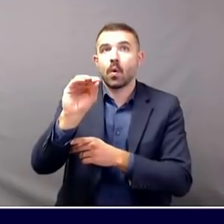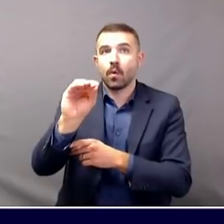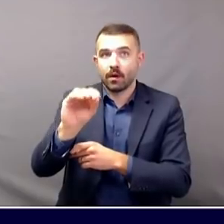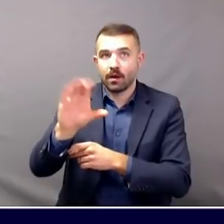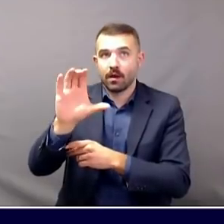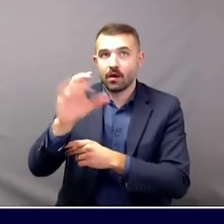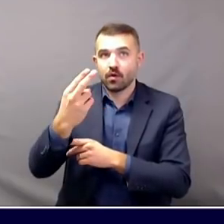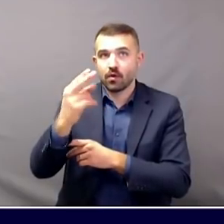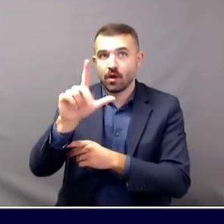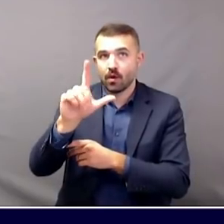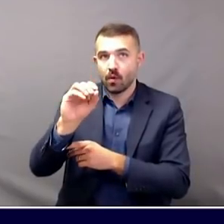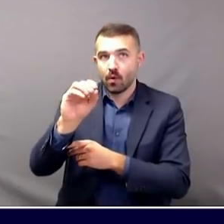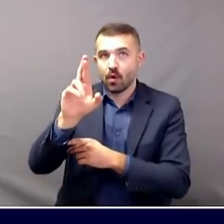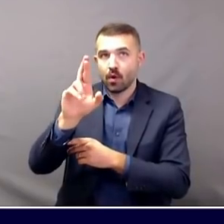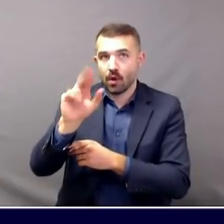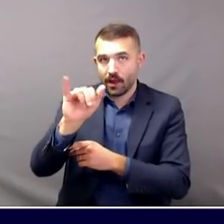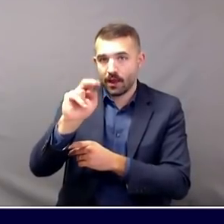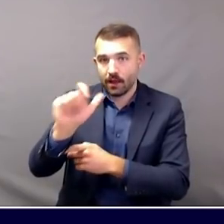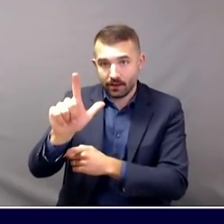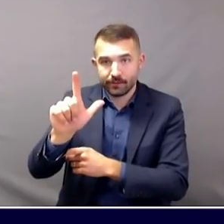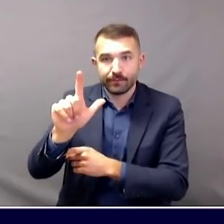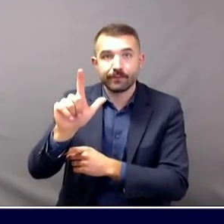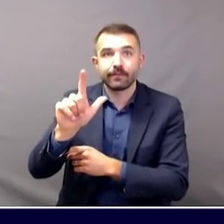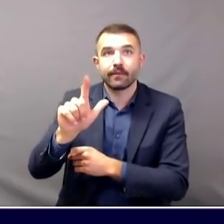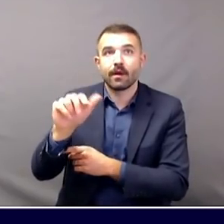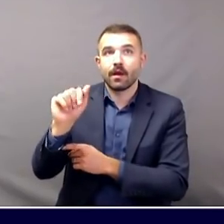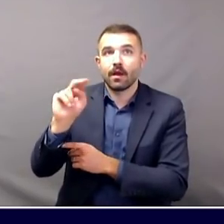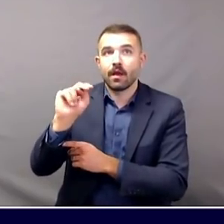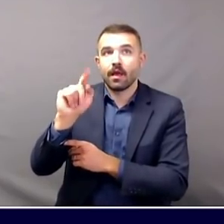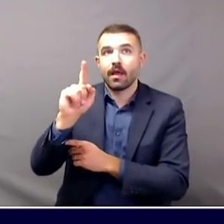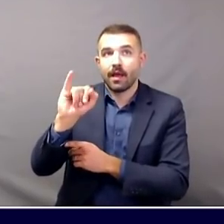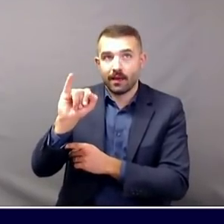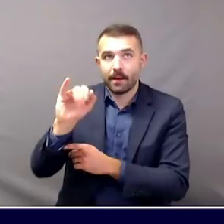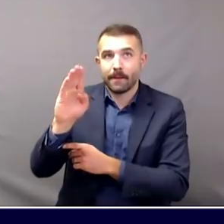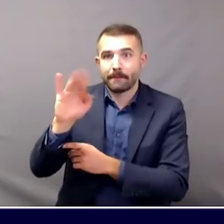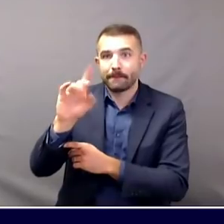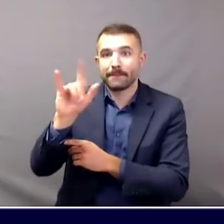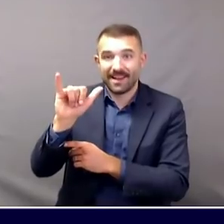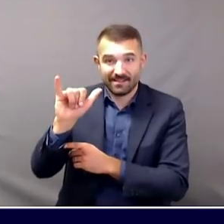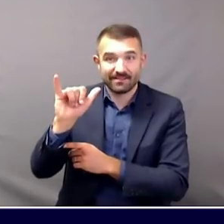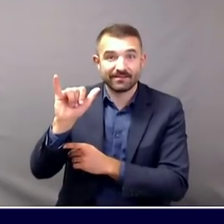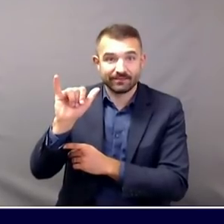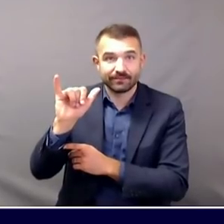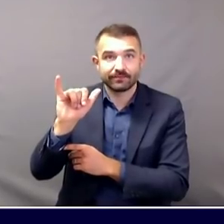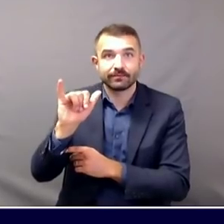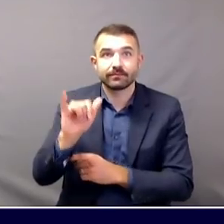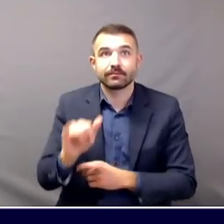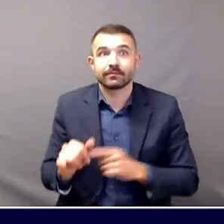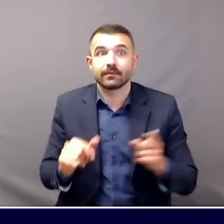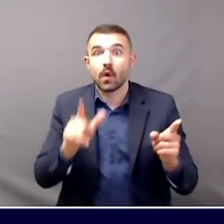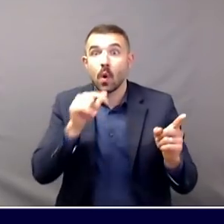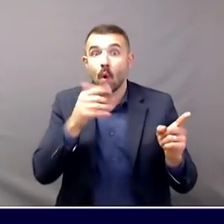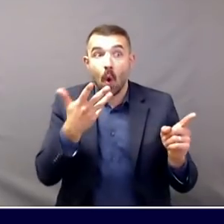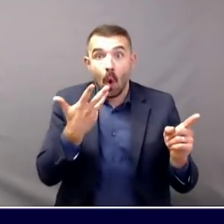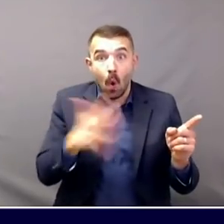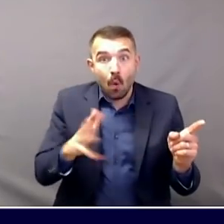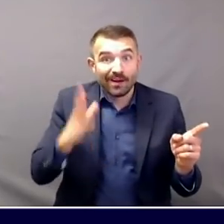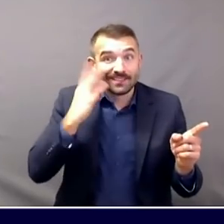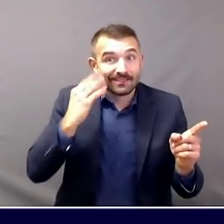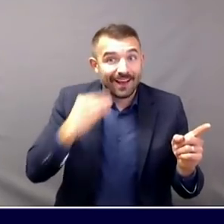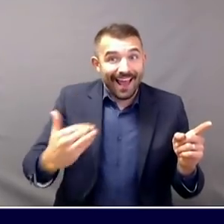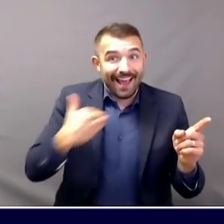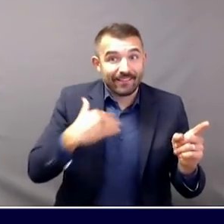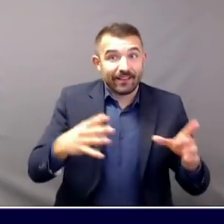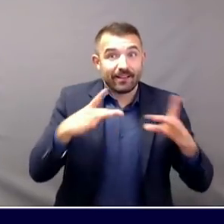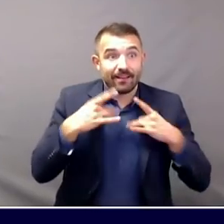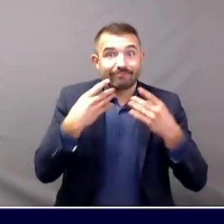This is a category of drugs that are derived from people who have already had an experience with COVID-19 to take the